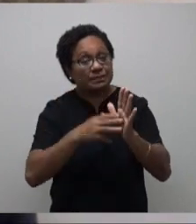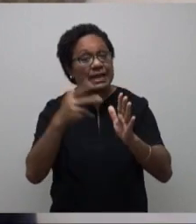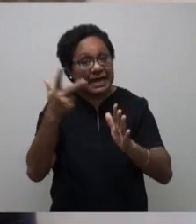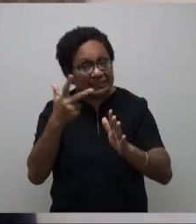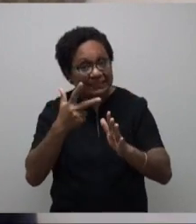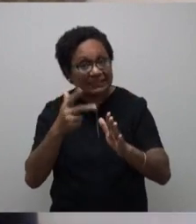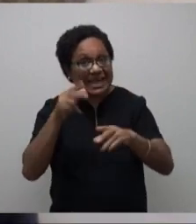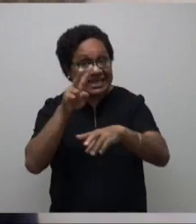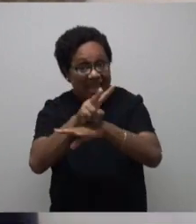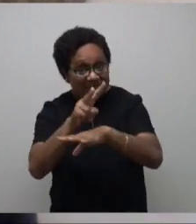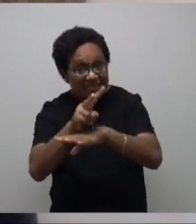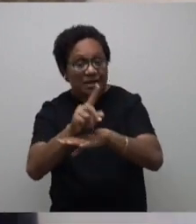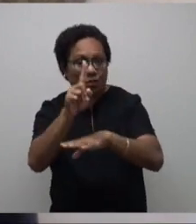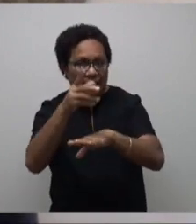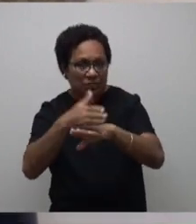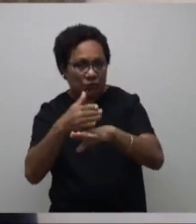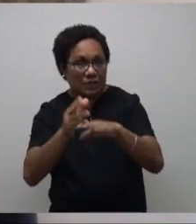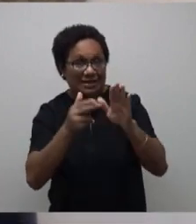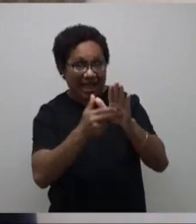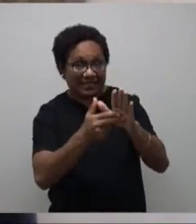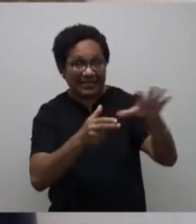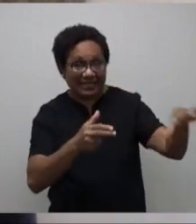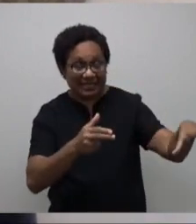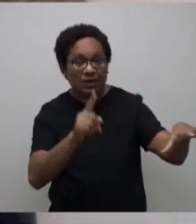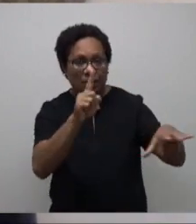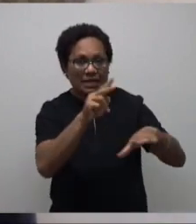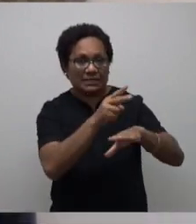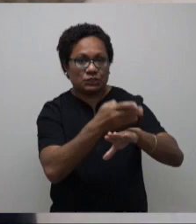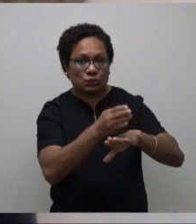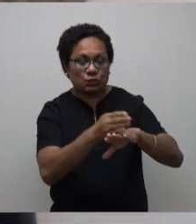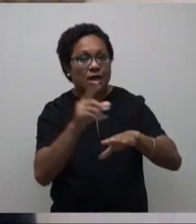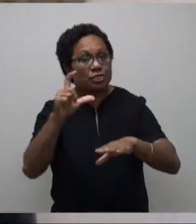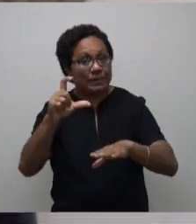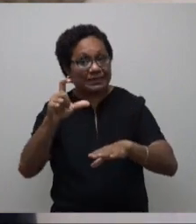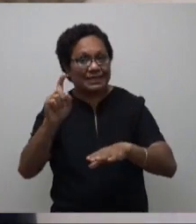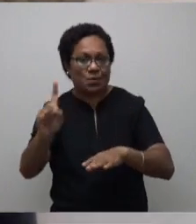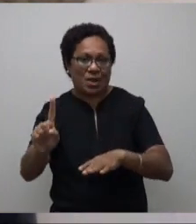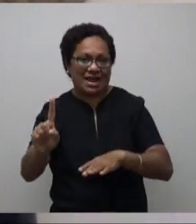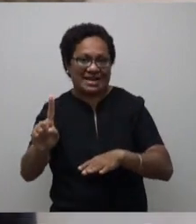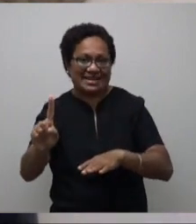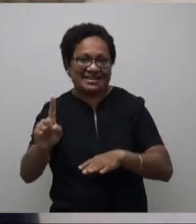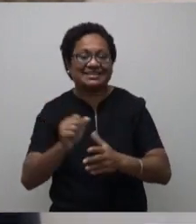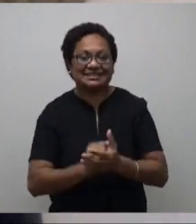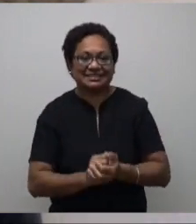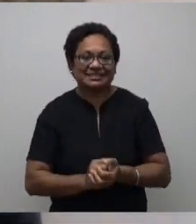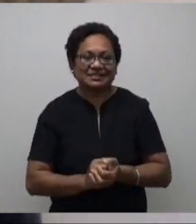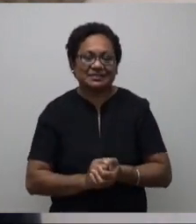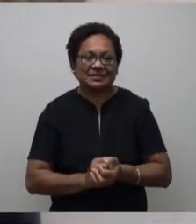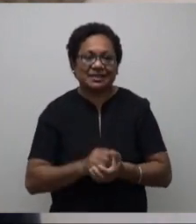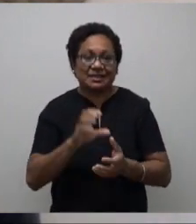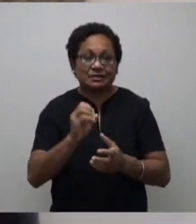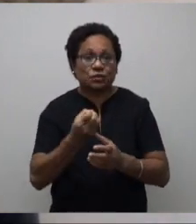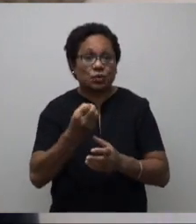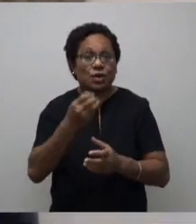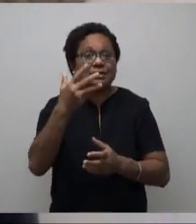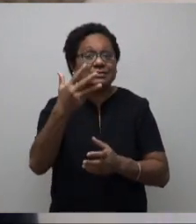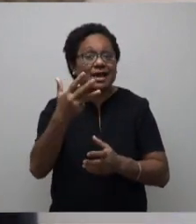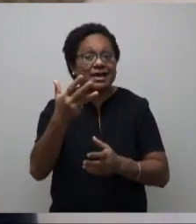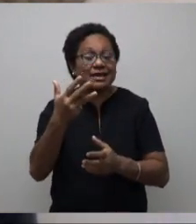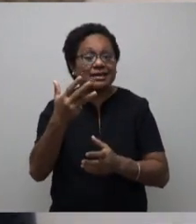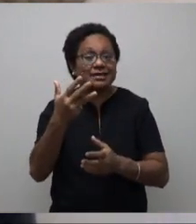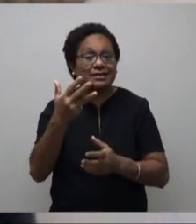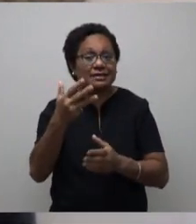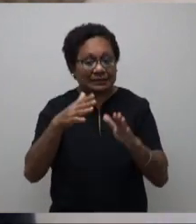new case. Nawaka Nadi, there's 1 new case. And Caubati, there's 1 case as well. 9 cases are currently